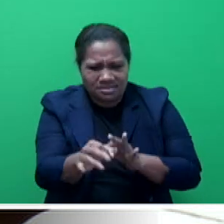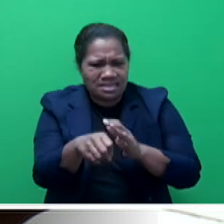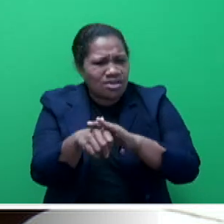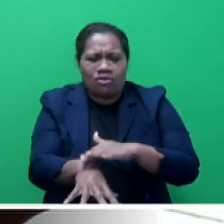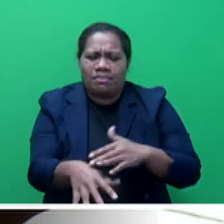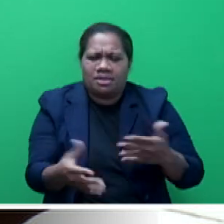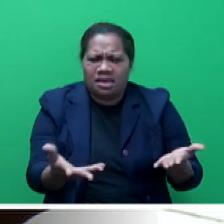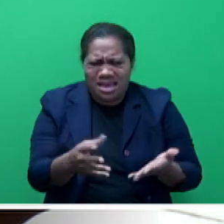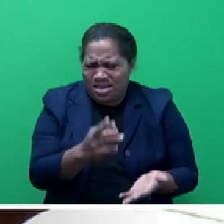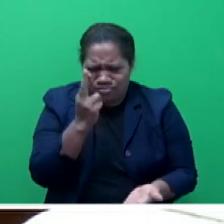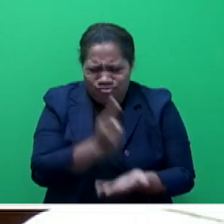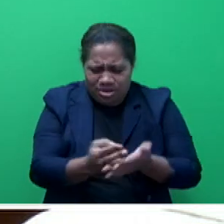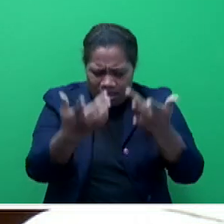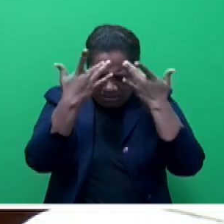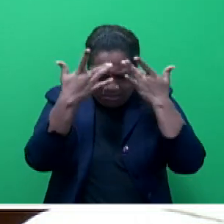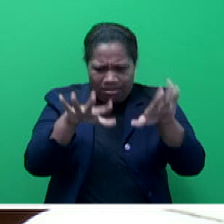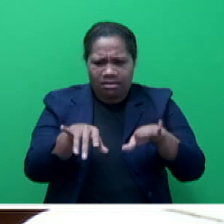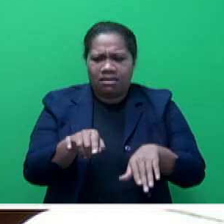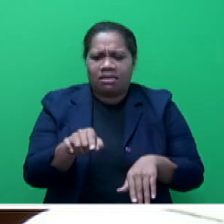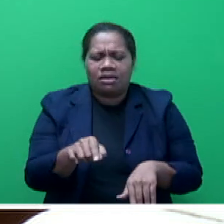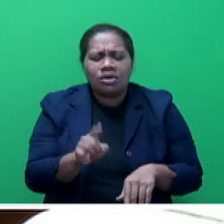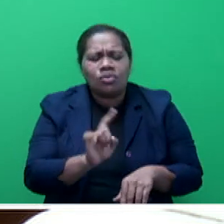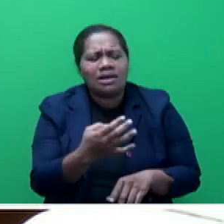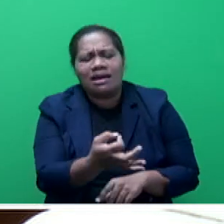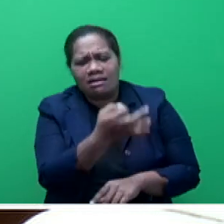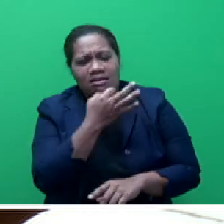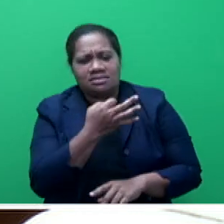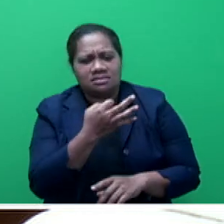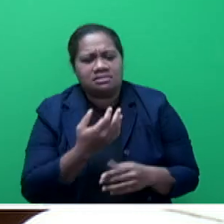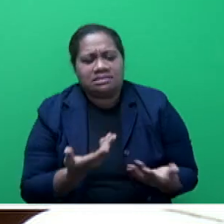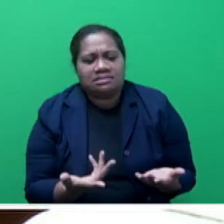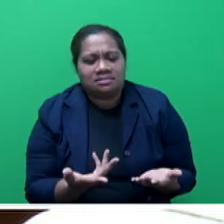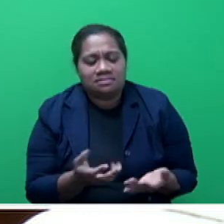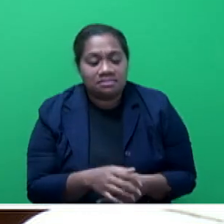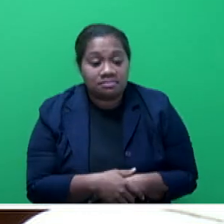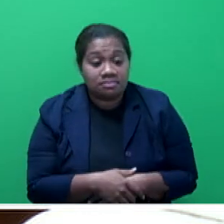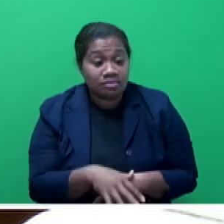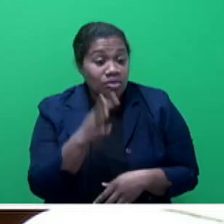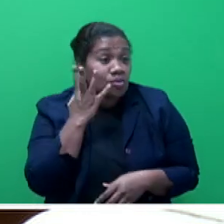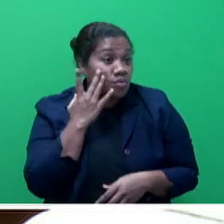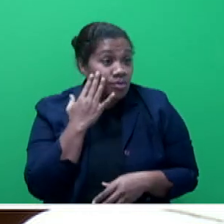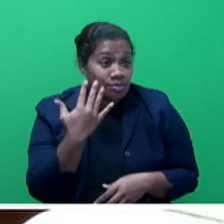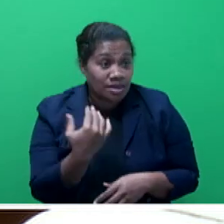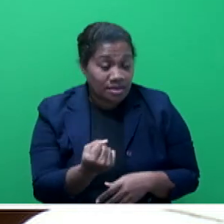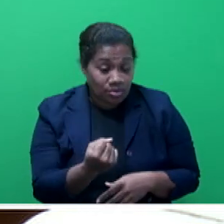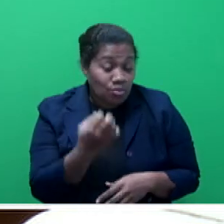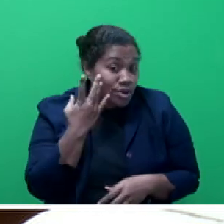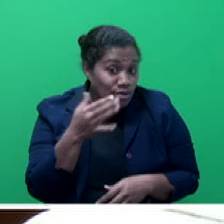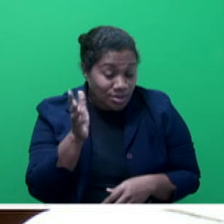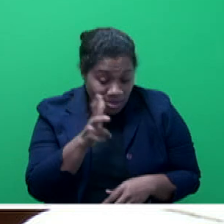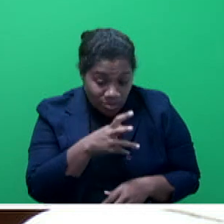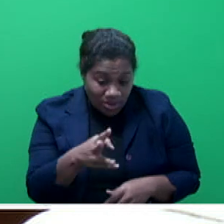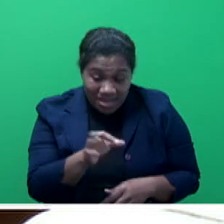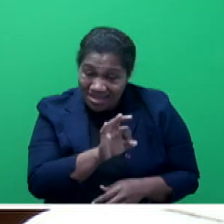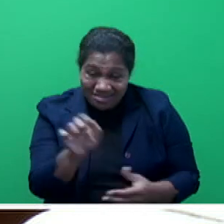I really don't know what they're asking for. So whenever you have got something which is illegal and it's a